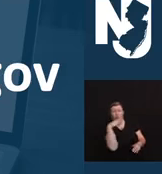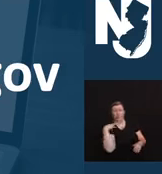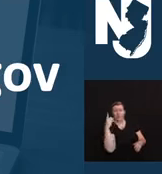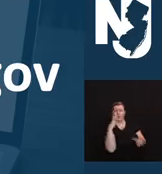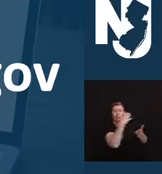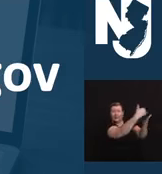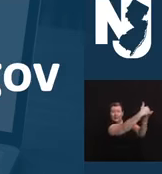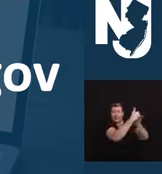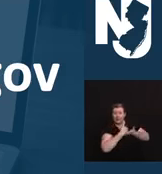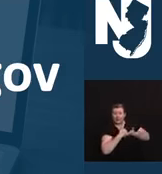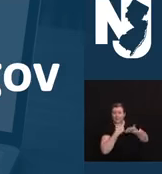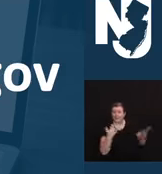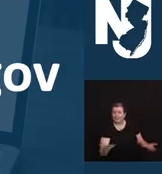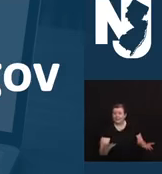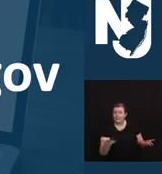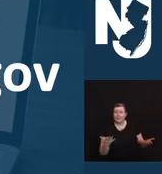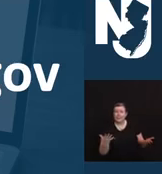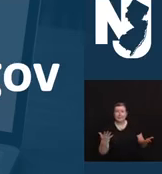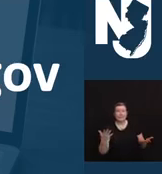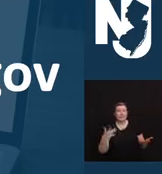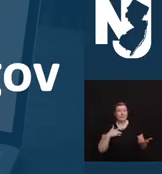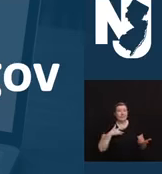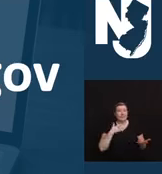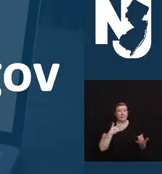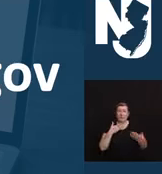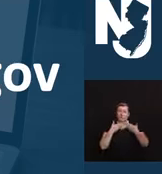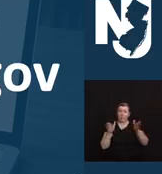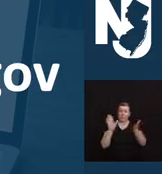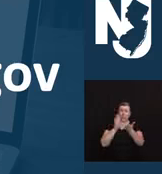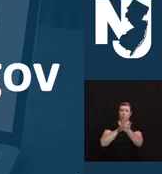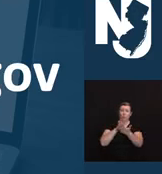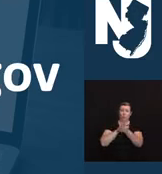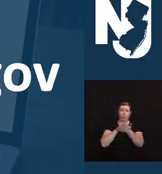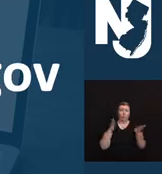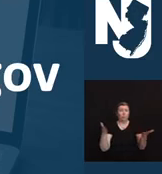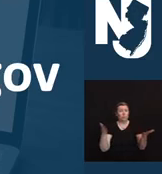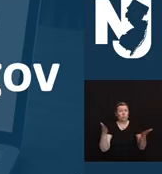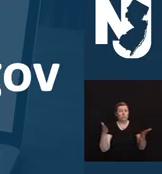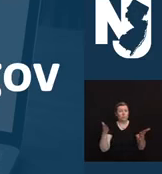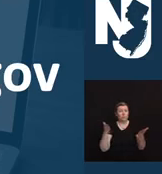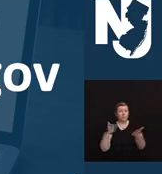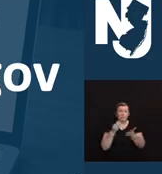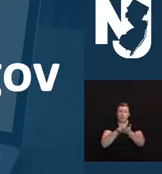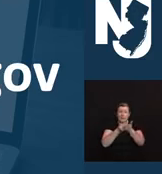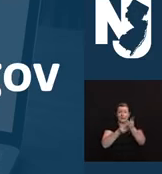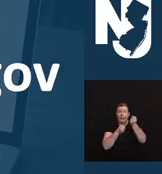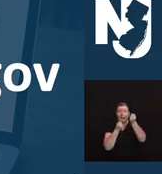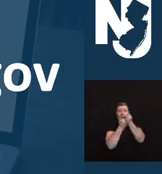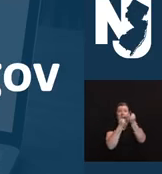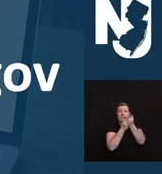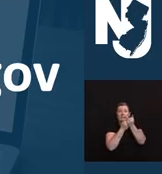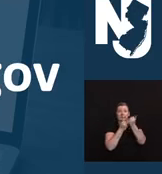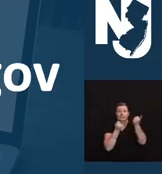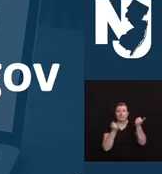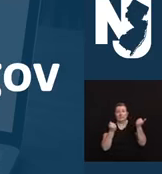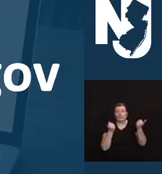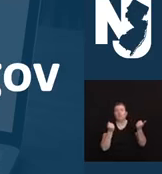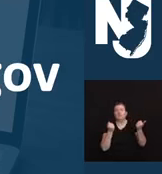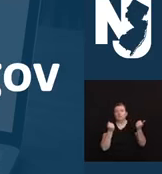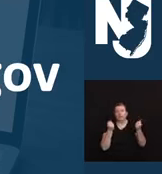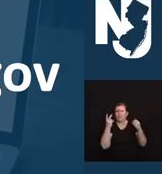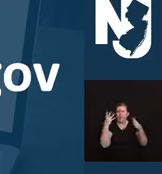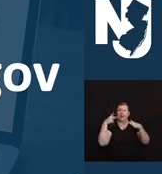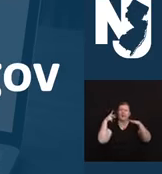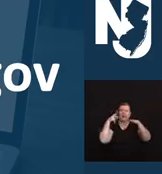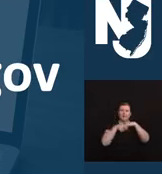billion cut in aid to our public schools, and we'll have to further cut operating aid to our struggling colleges and universities, which,